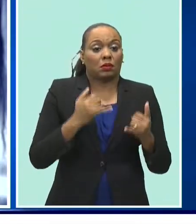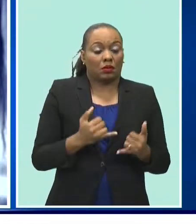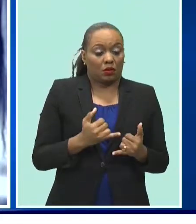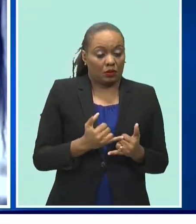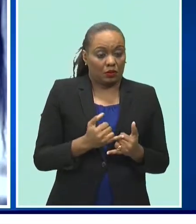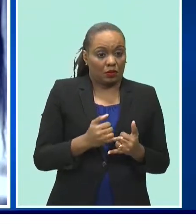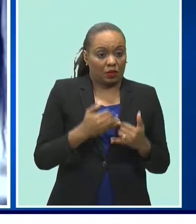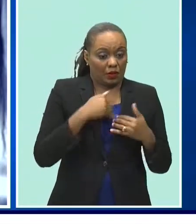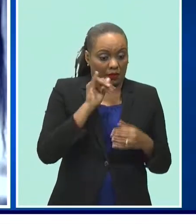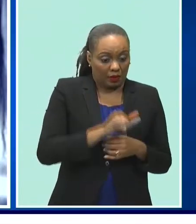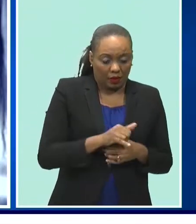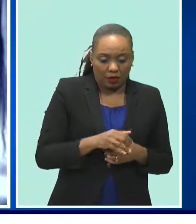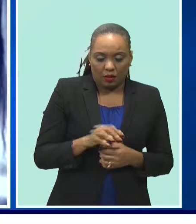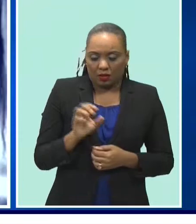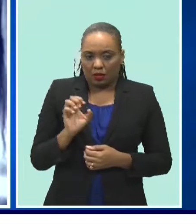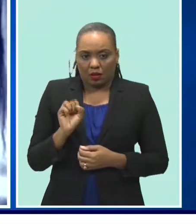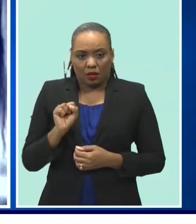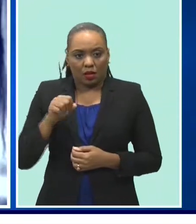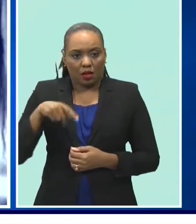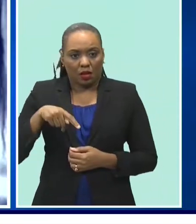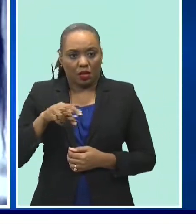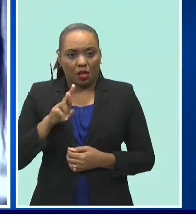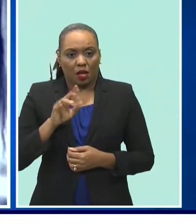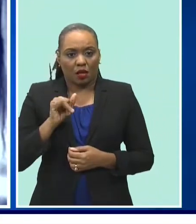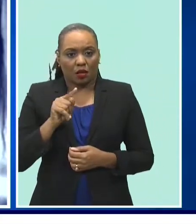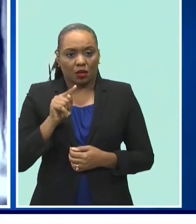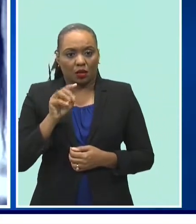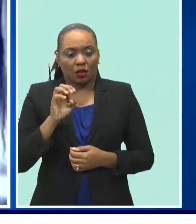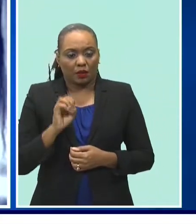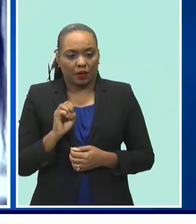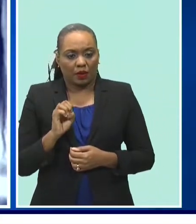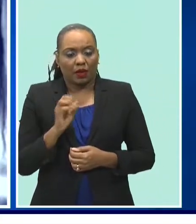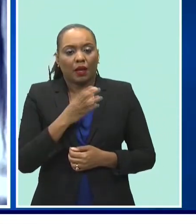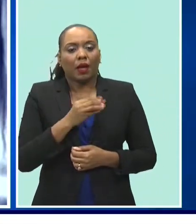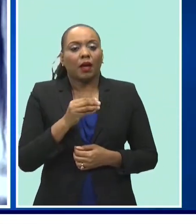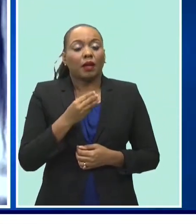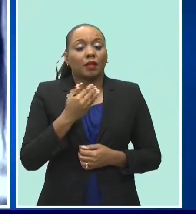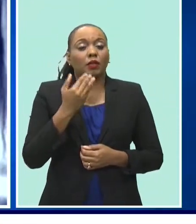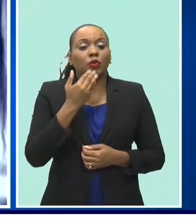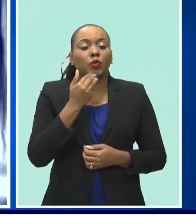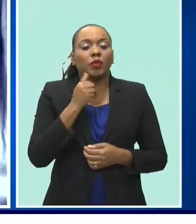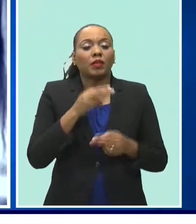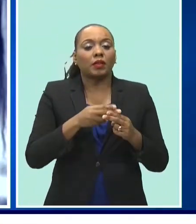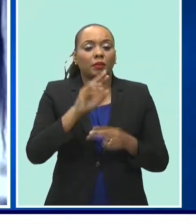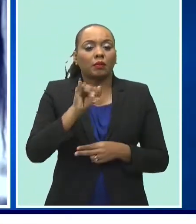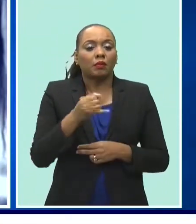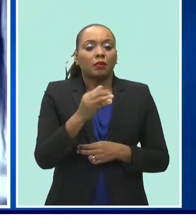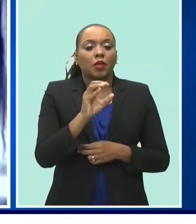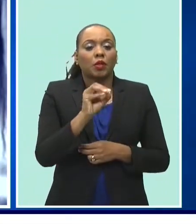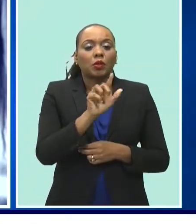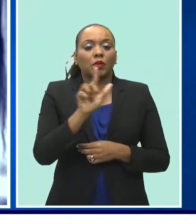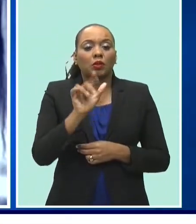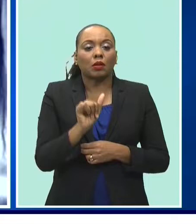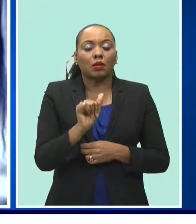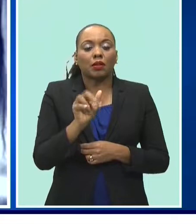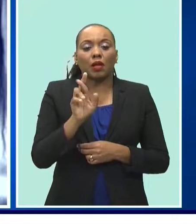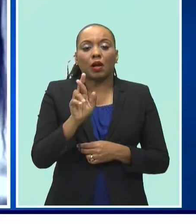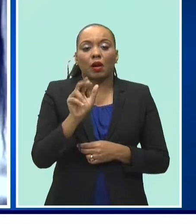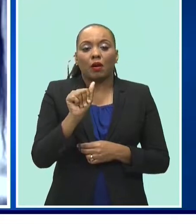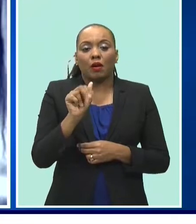Sprite and good old Jolly Ranchers, as we know it, this sweetie or toffee. In a combination,